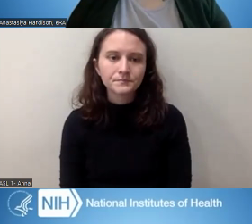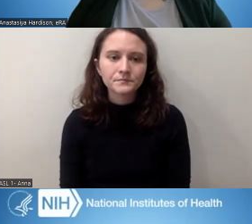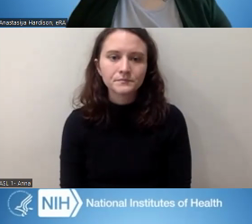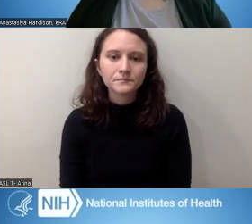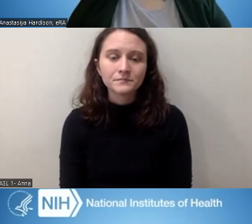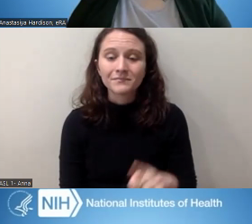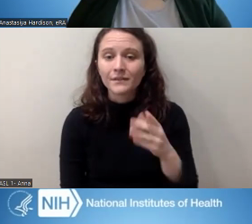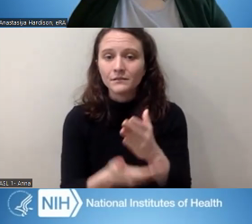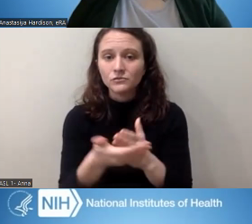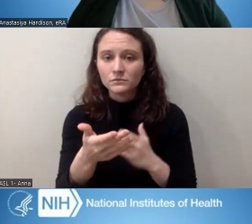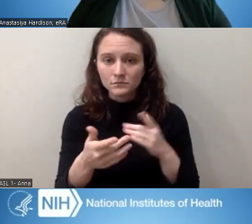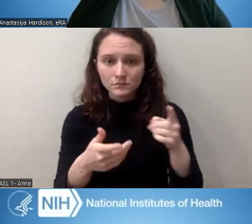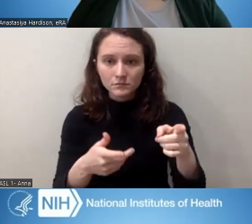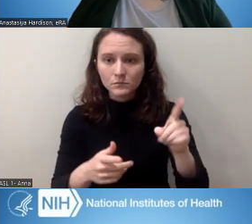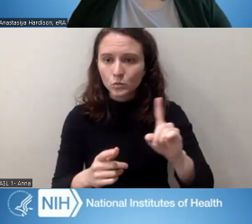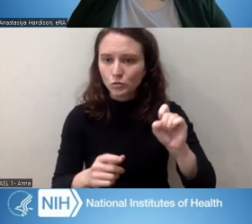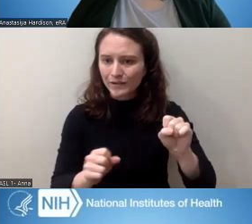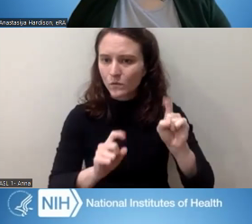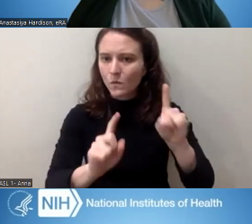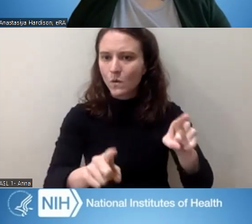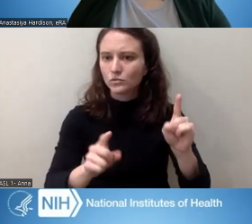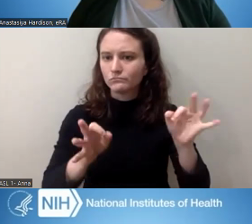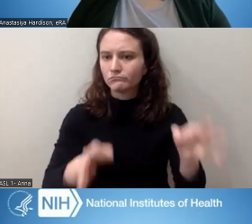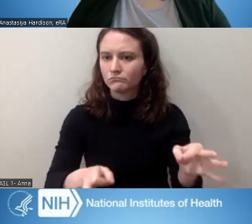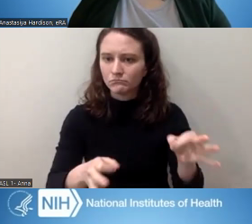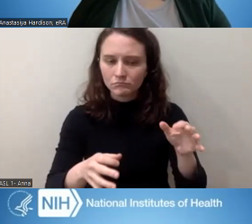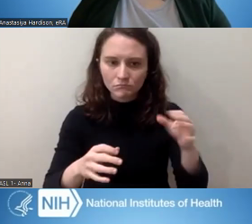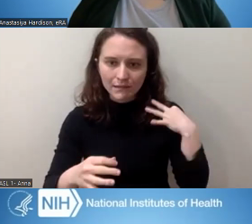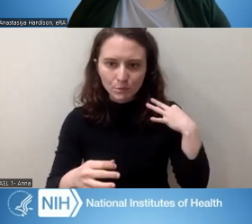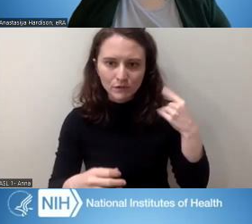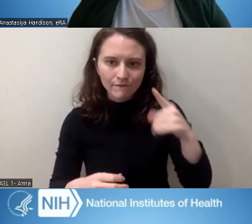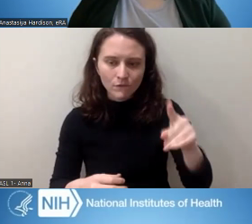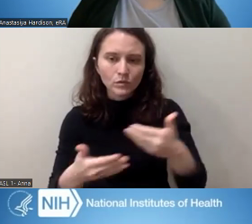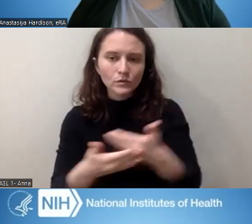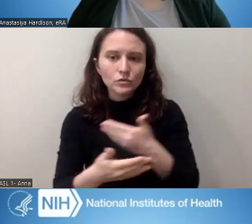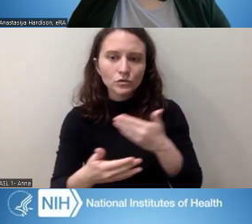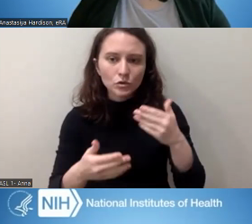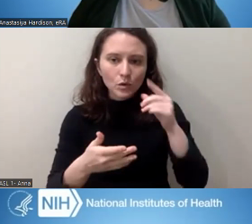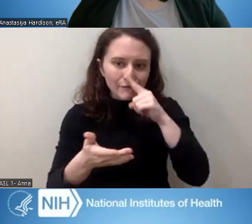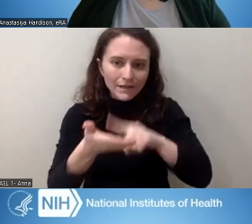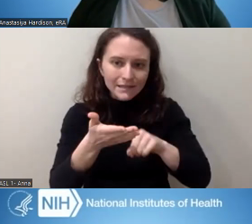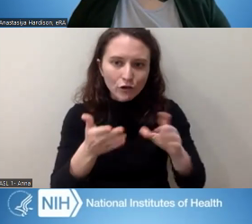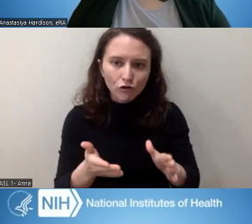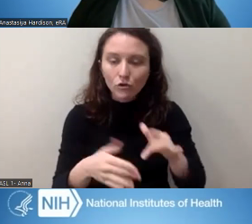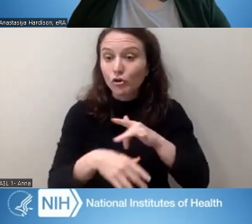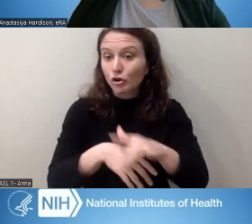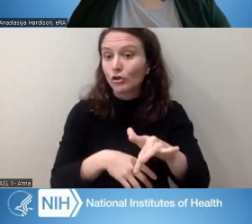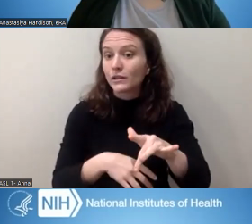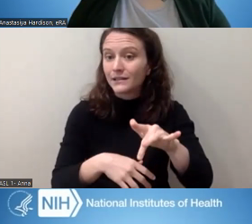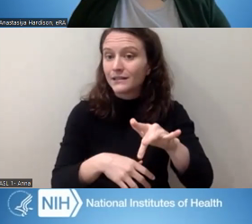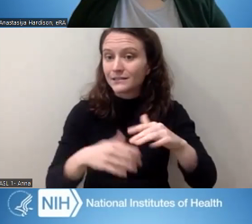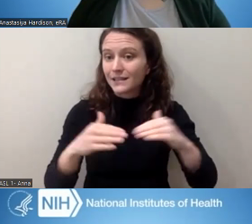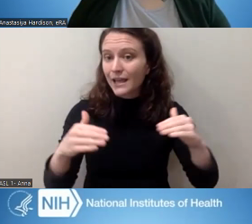This section is also where you can go to determine eligibility for new investigator, early stage investigator, which is important for new